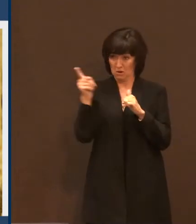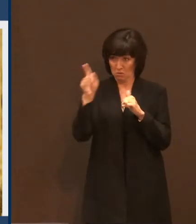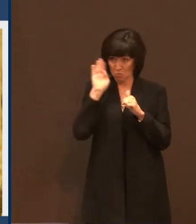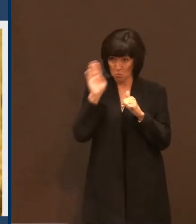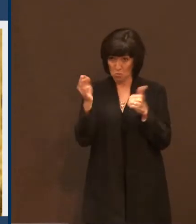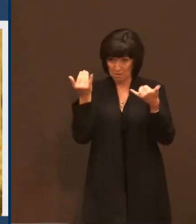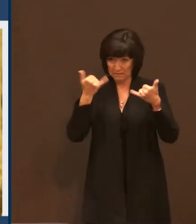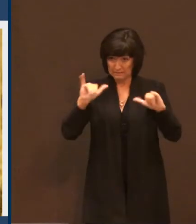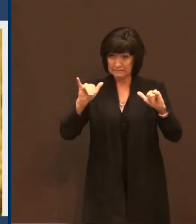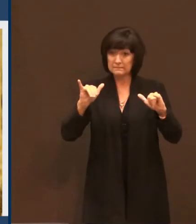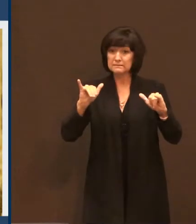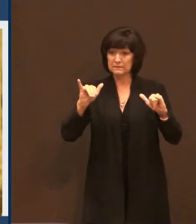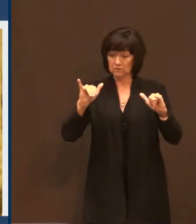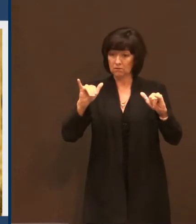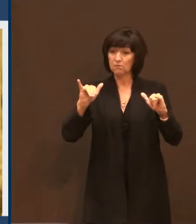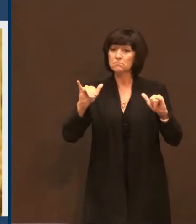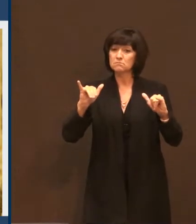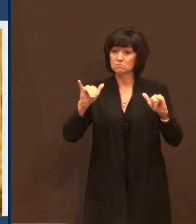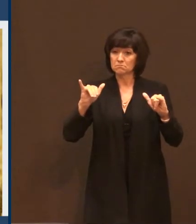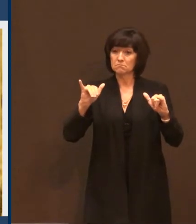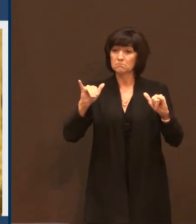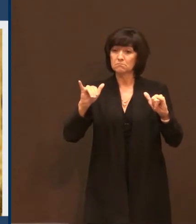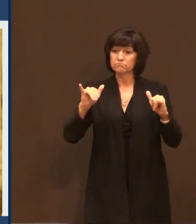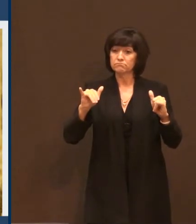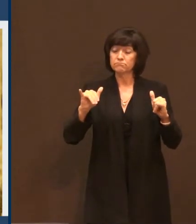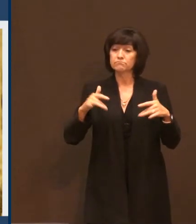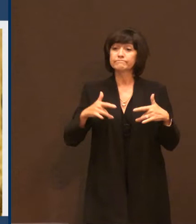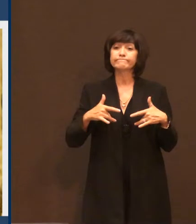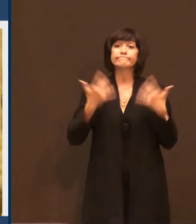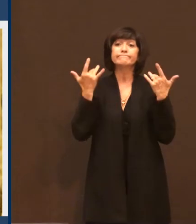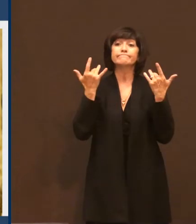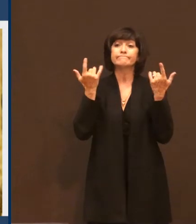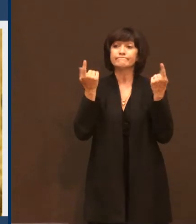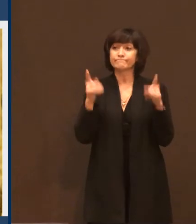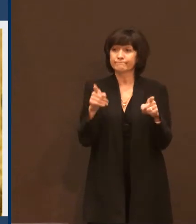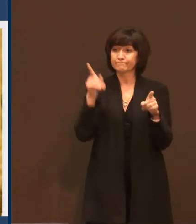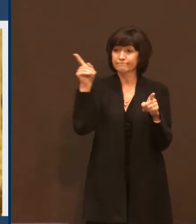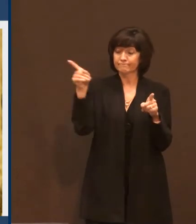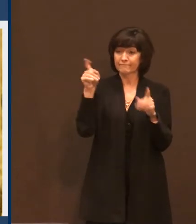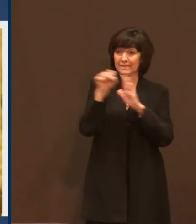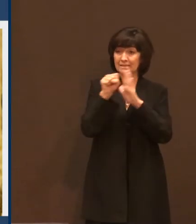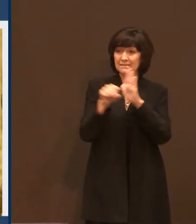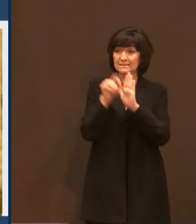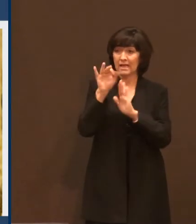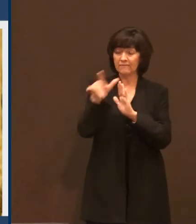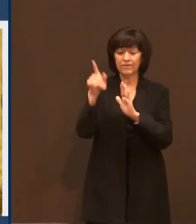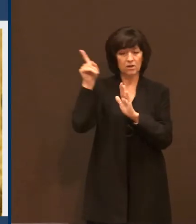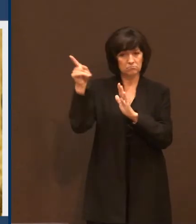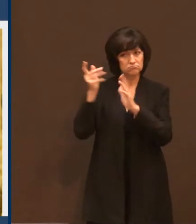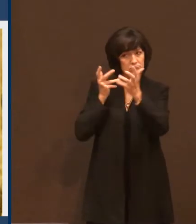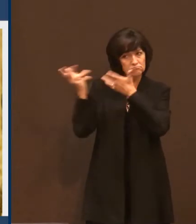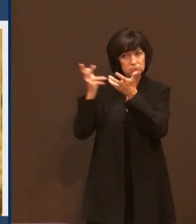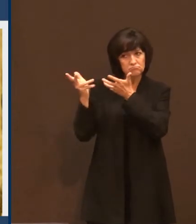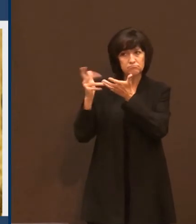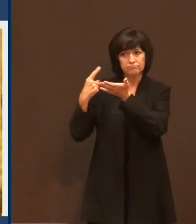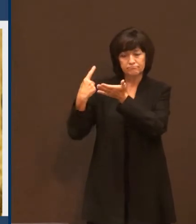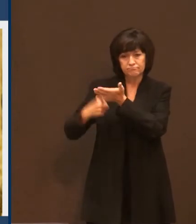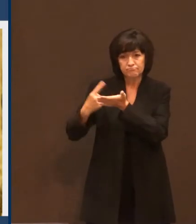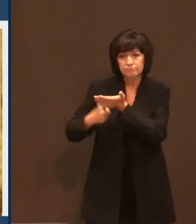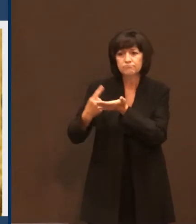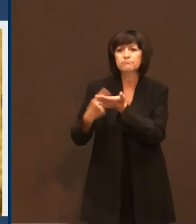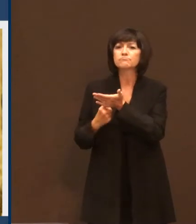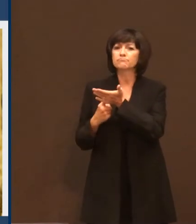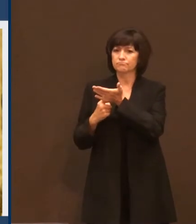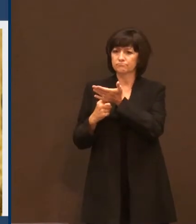happen? The state fair has worked very closely with public health and